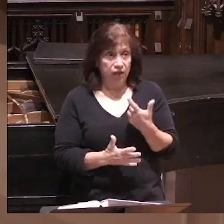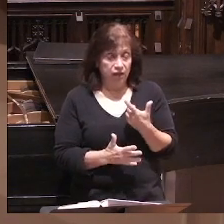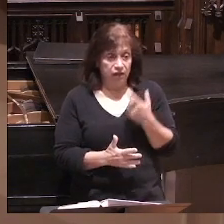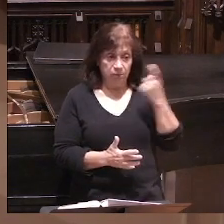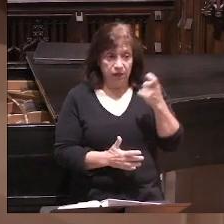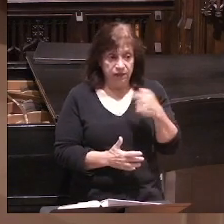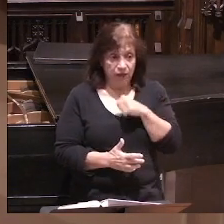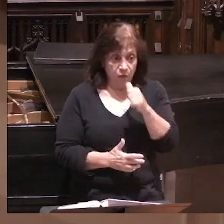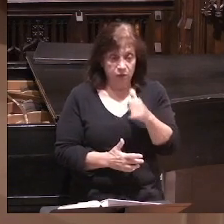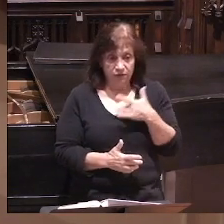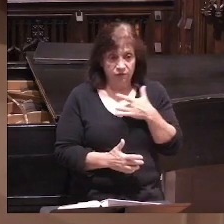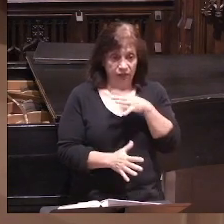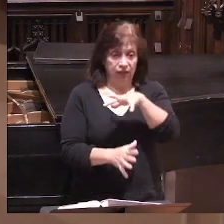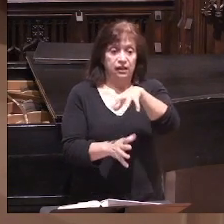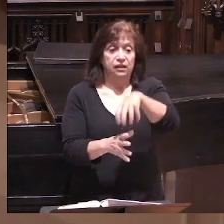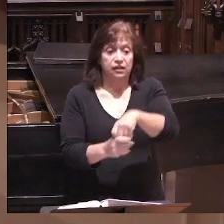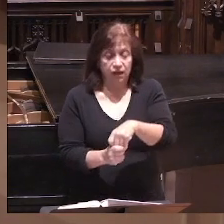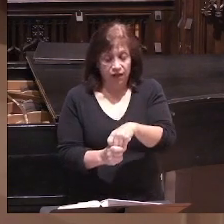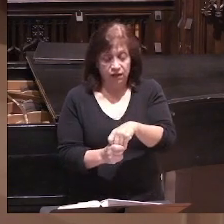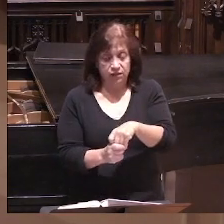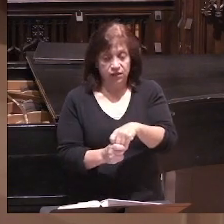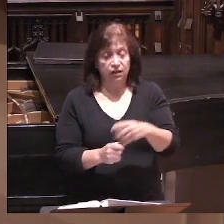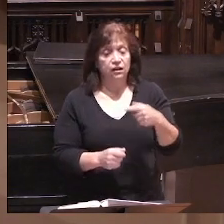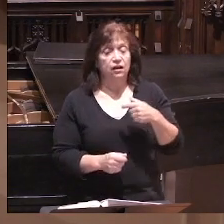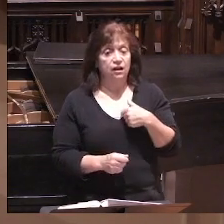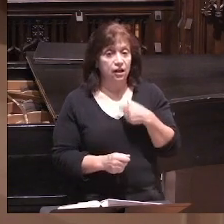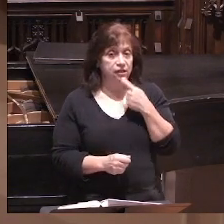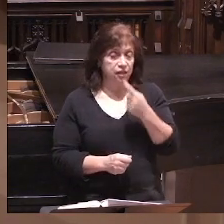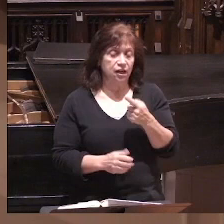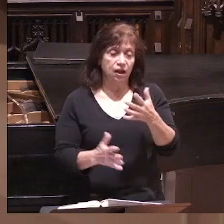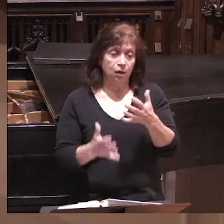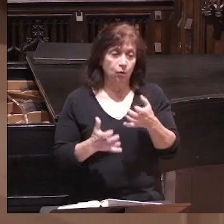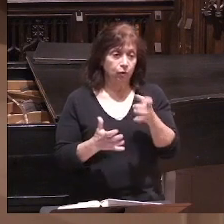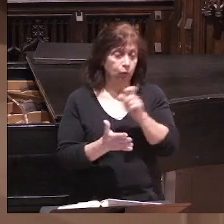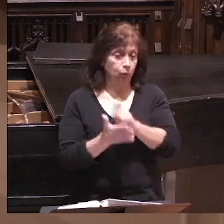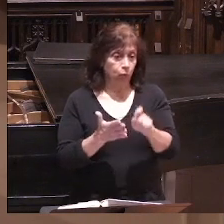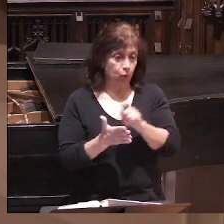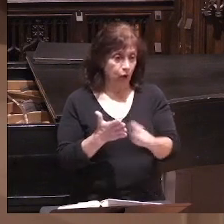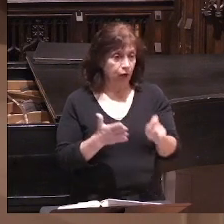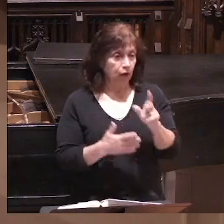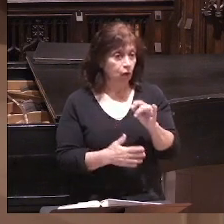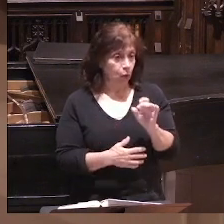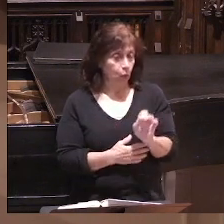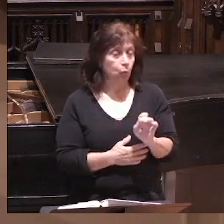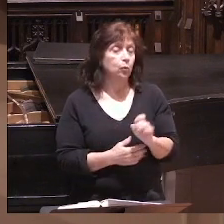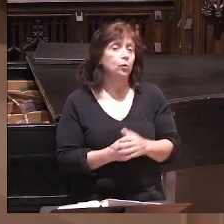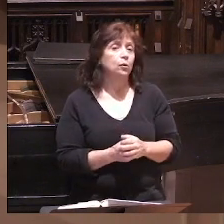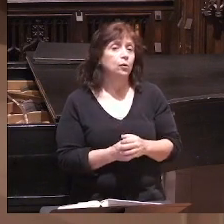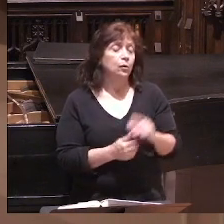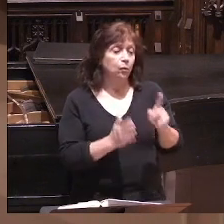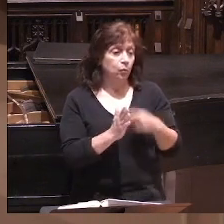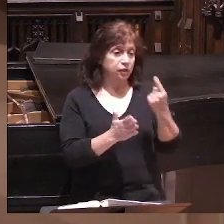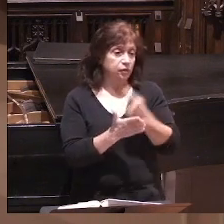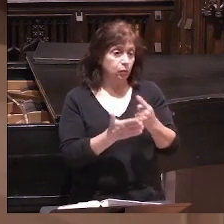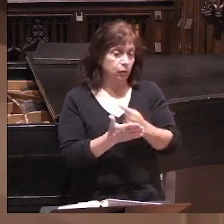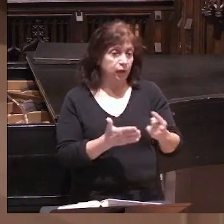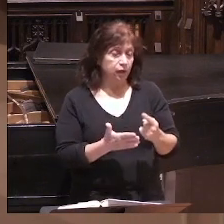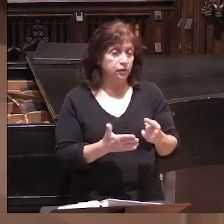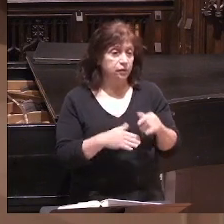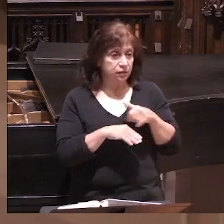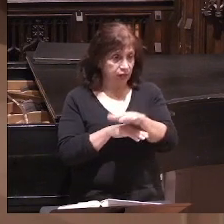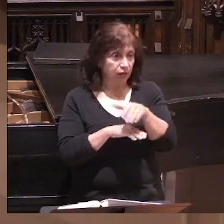because I was not feeling engaged, I said, I want to write a note once a week to somebody